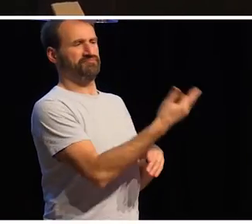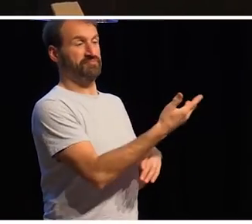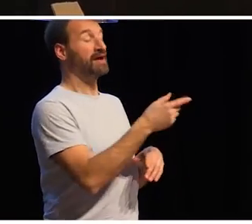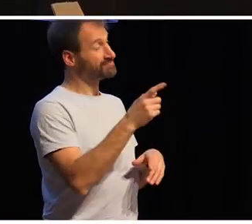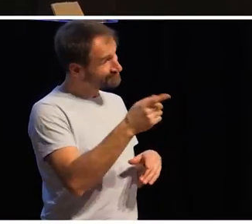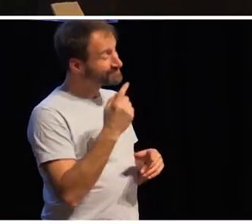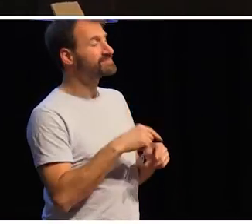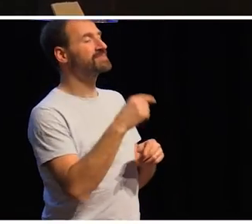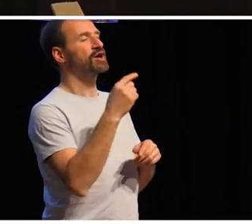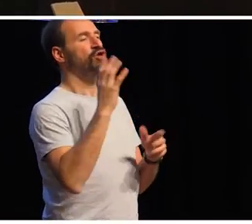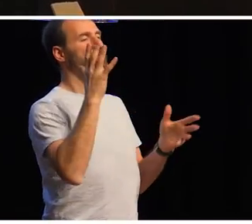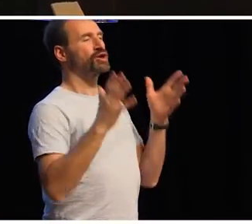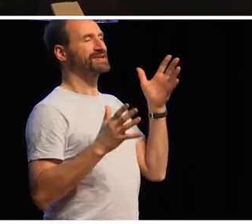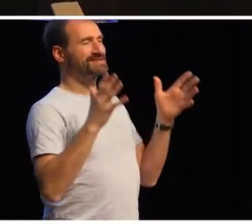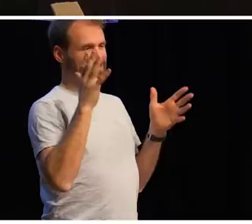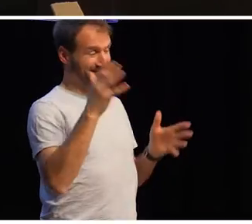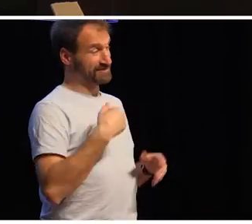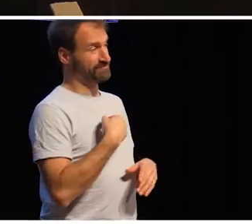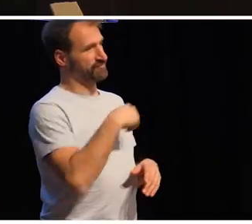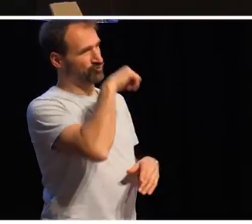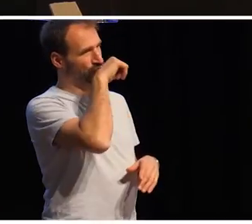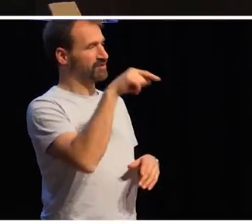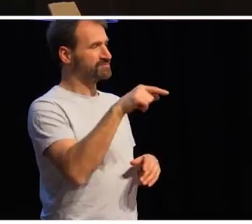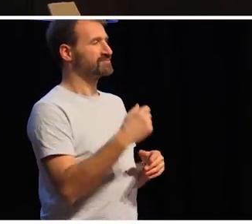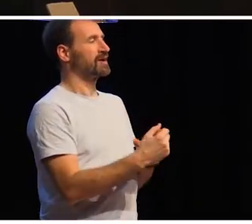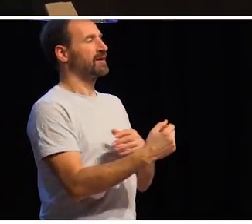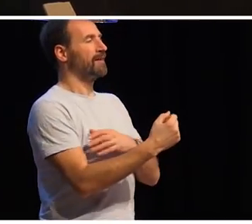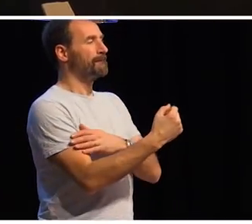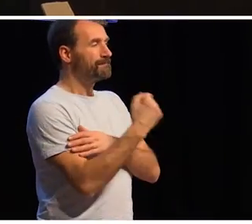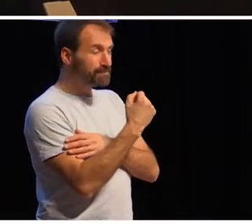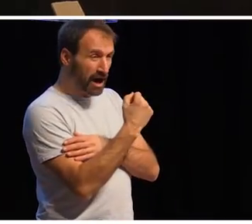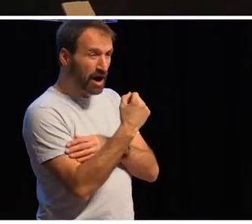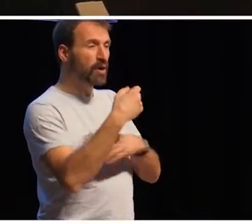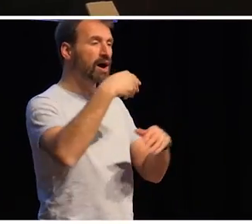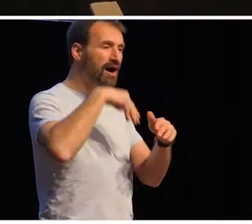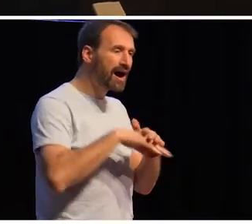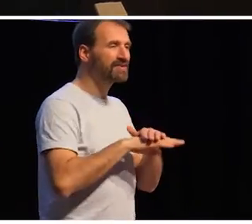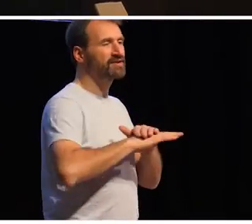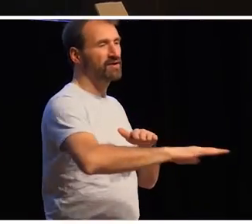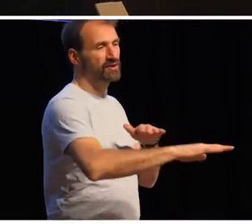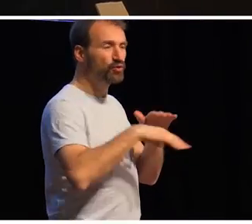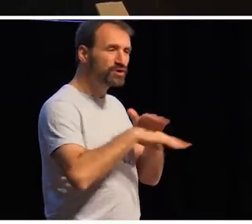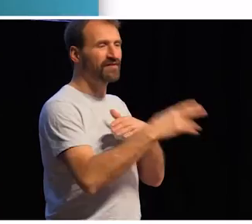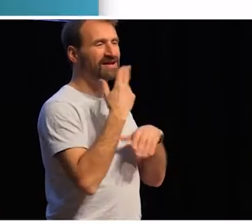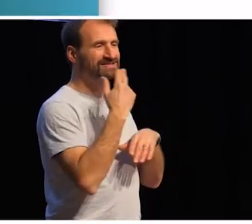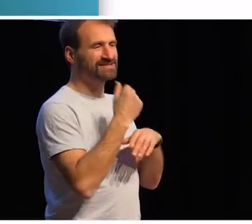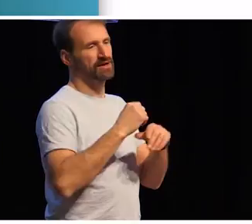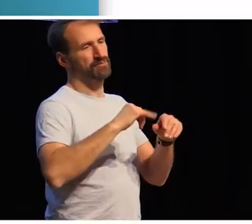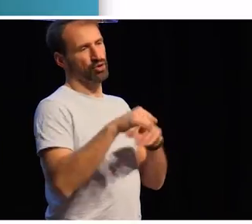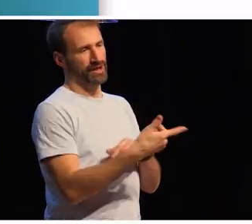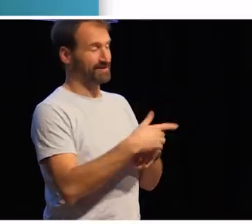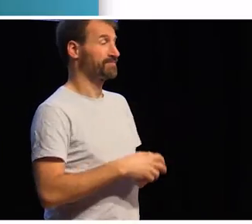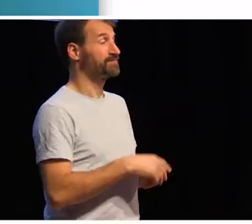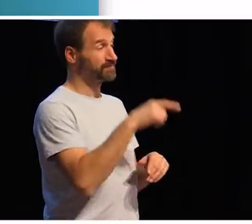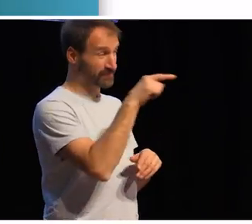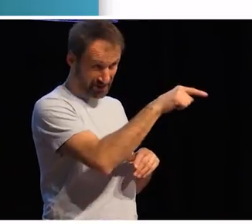OpenROV. It is using to power underwater open source projects. It's really fun. And one of the trusted plugins is written